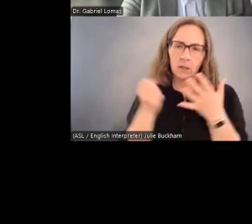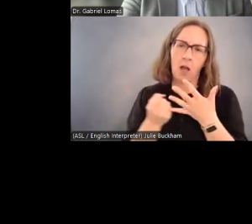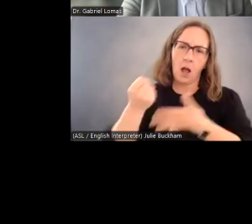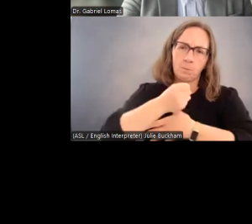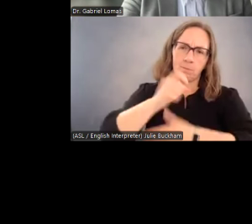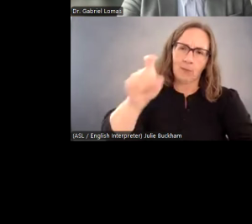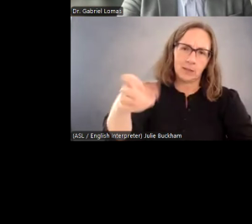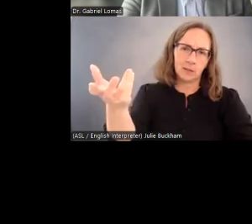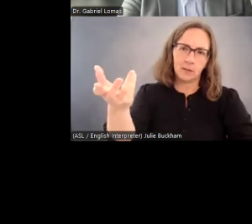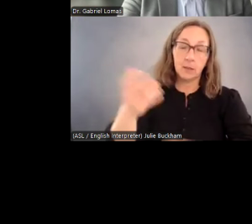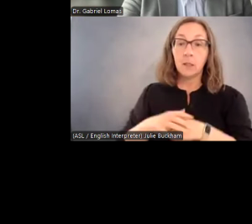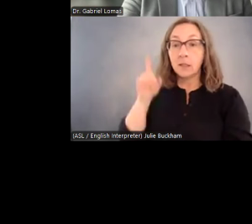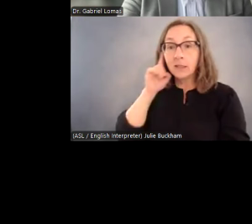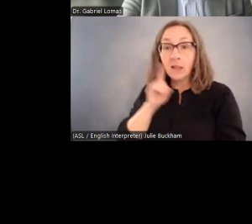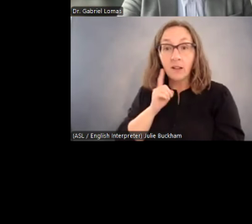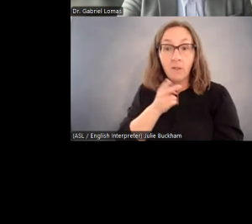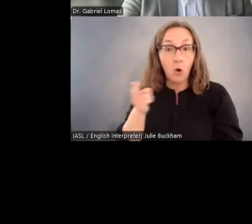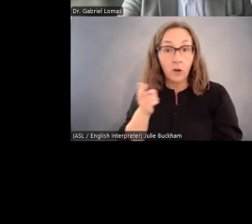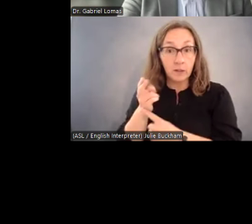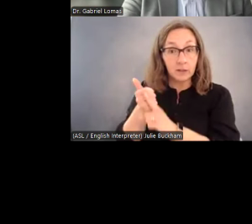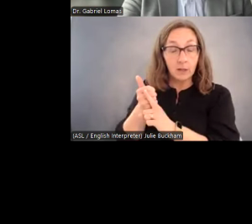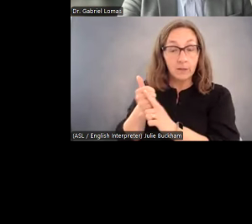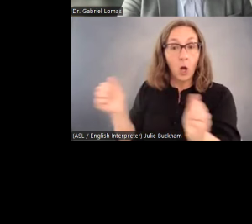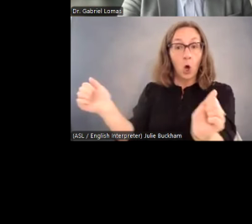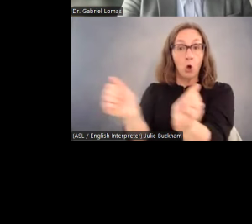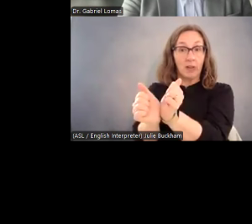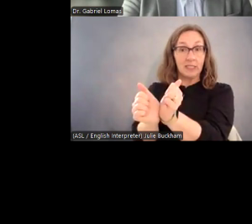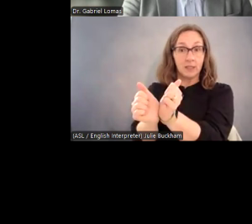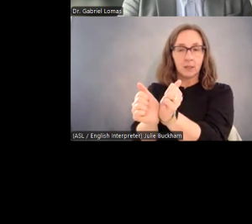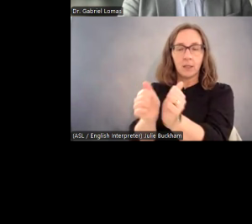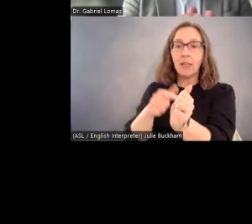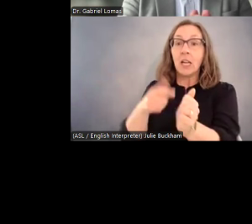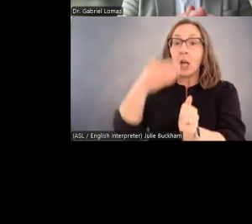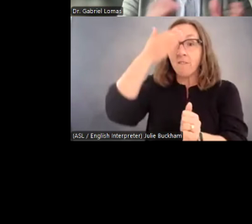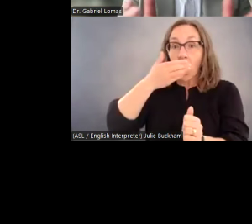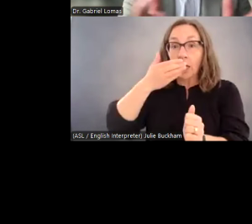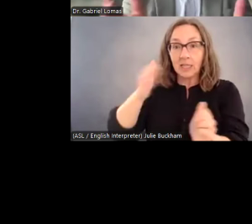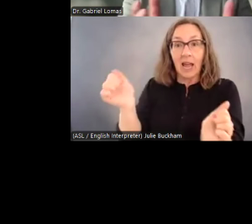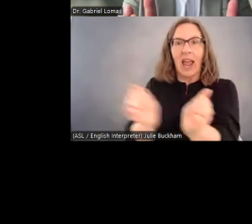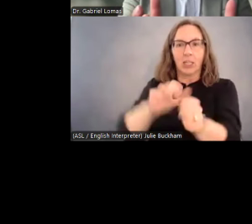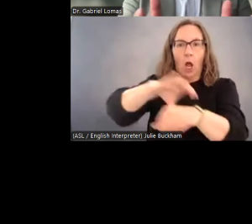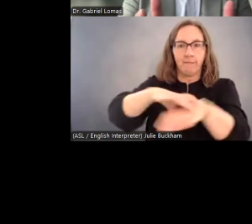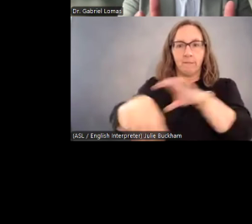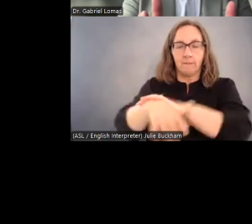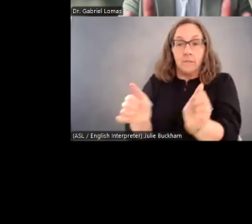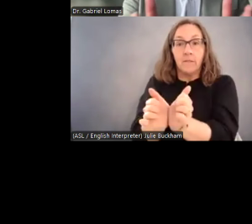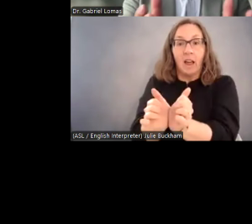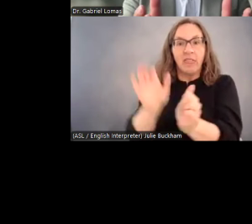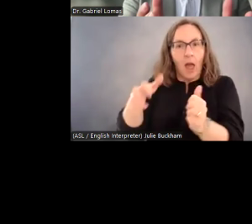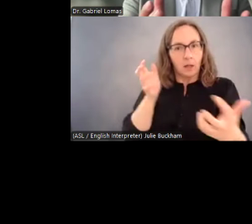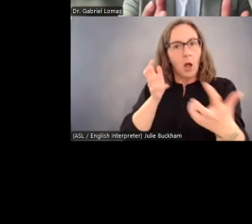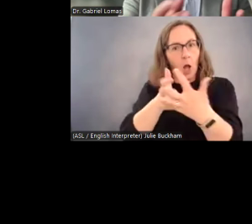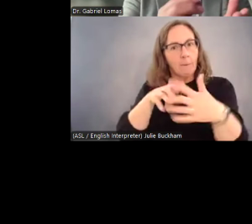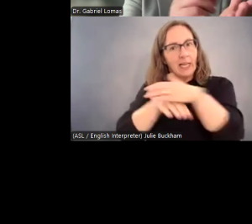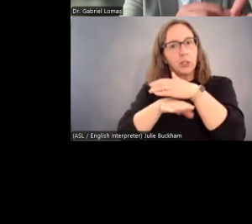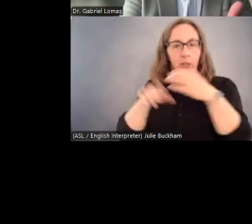or hard of hearing person's arrested, that handcuffing in the front of the body is an accommodation that could allow them to